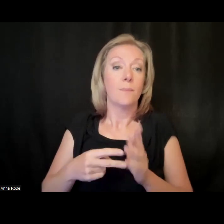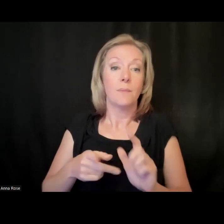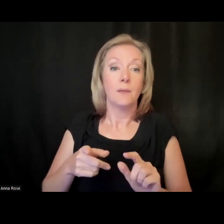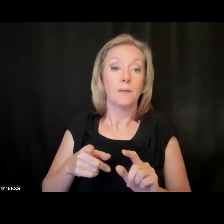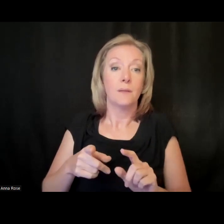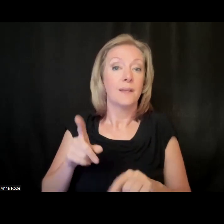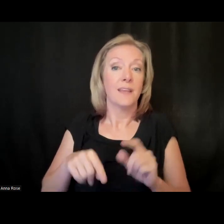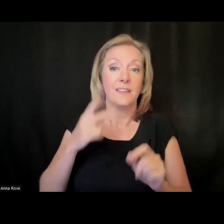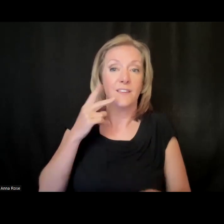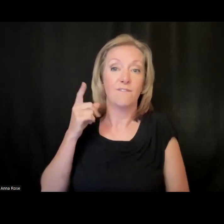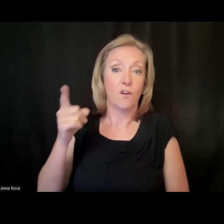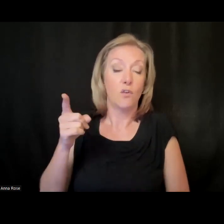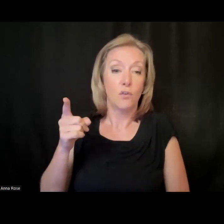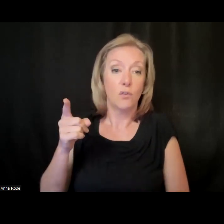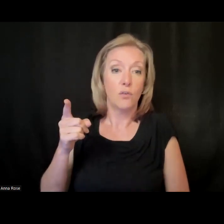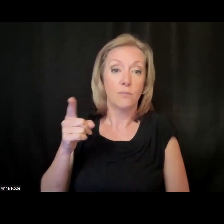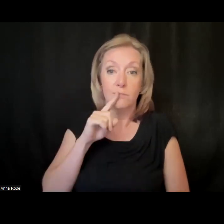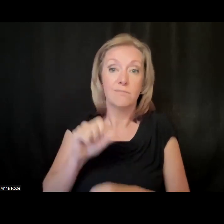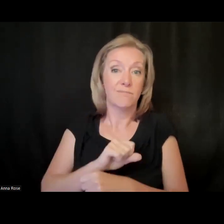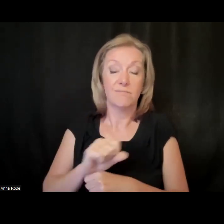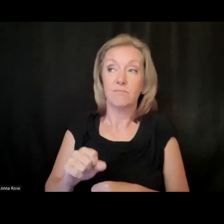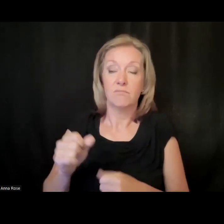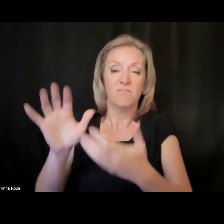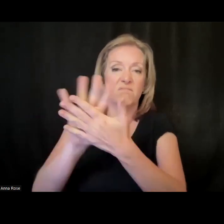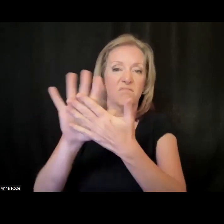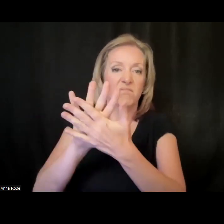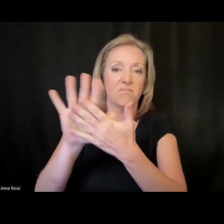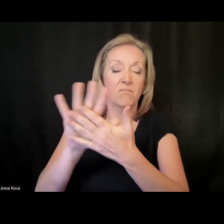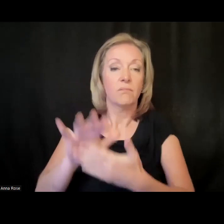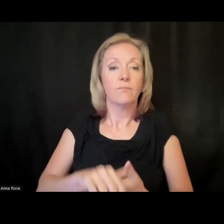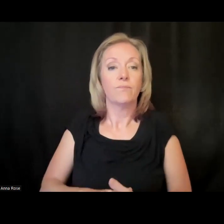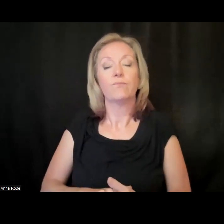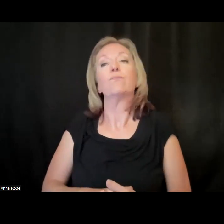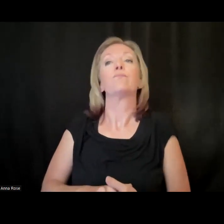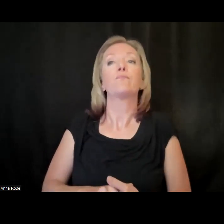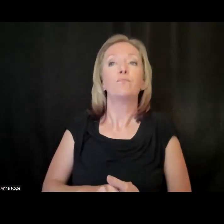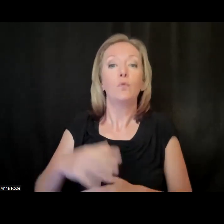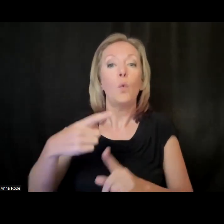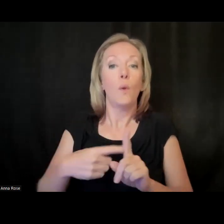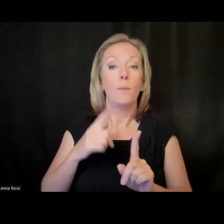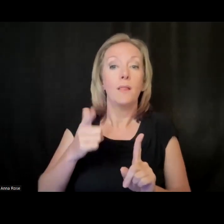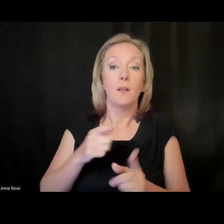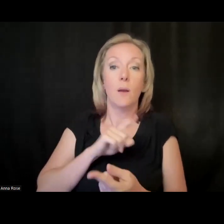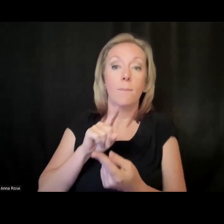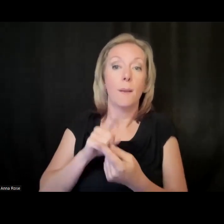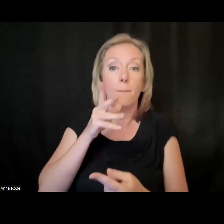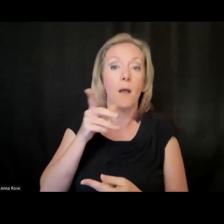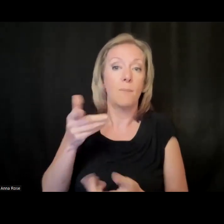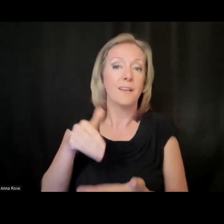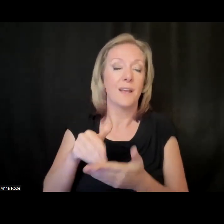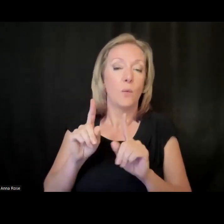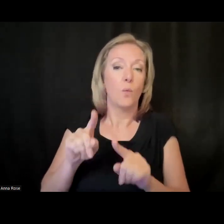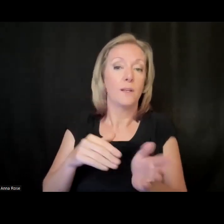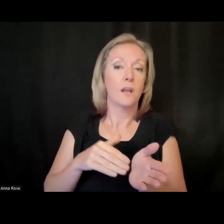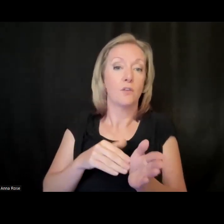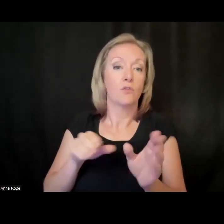really nearsighted. I mean, pathologically nearsighted. And so about a month later, I met the mom back at the doctor's office. She